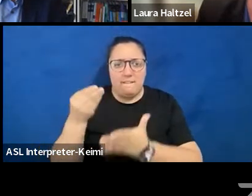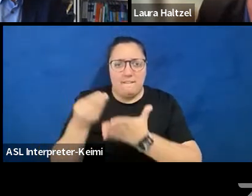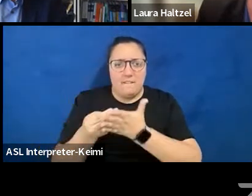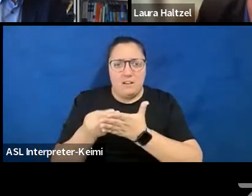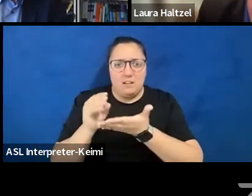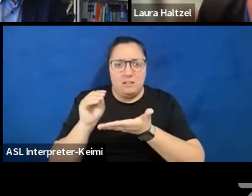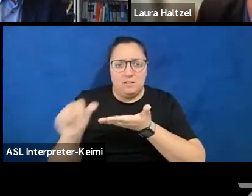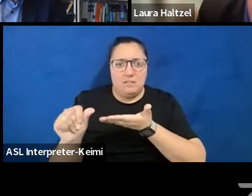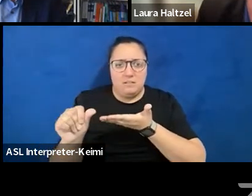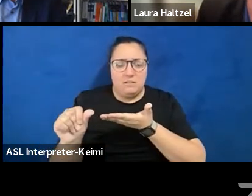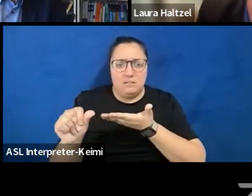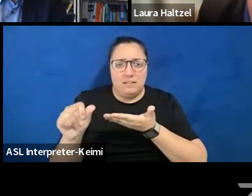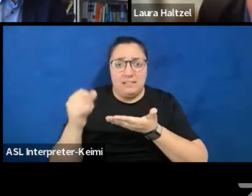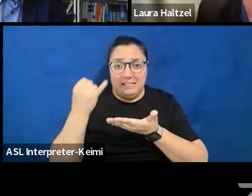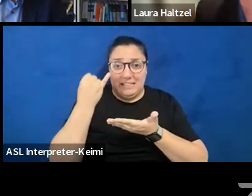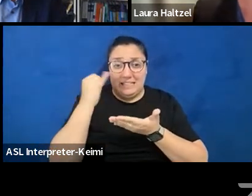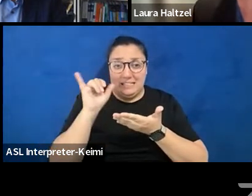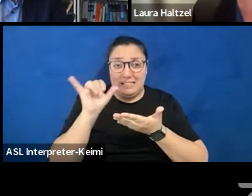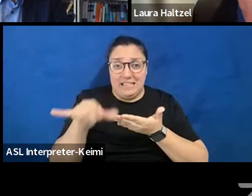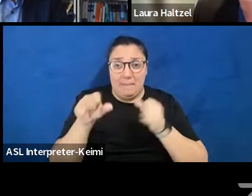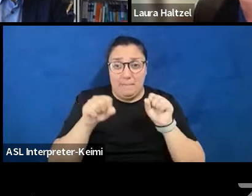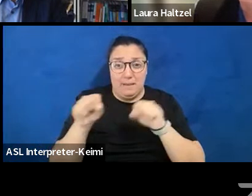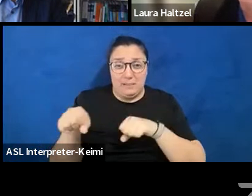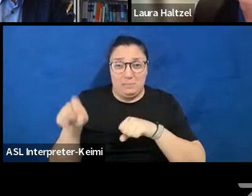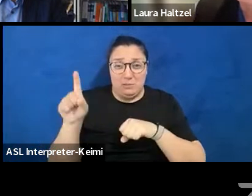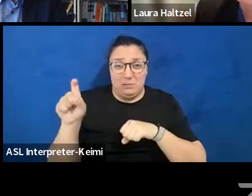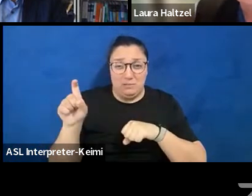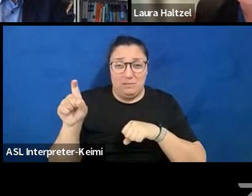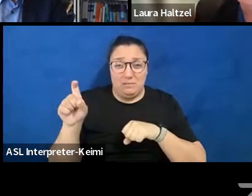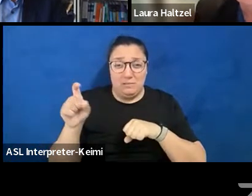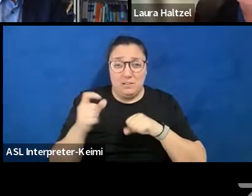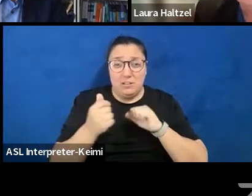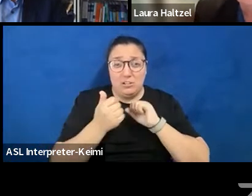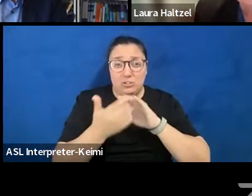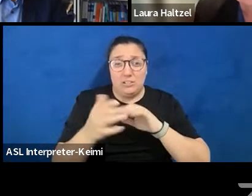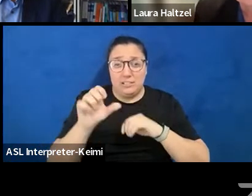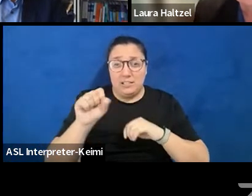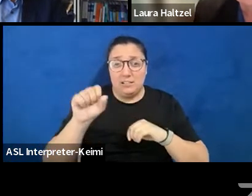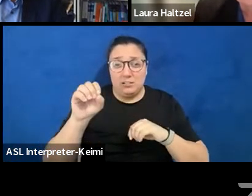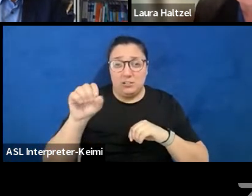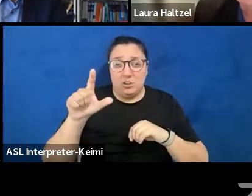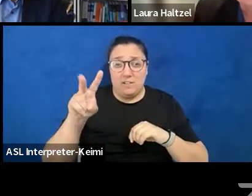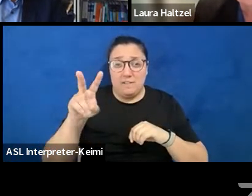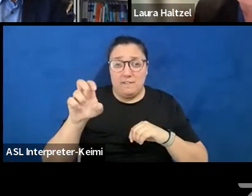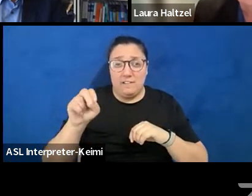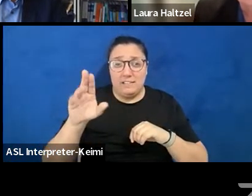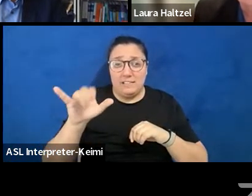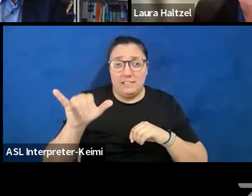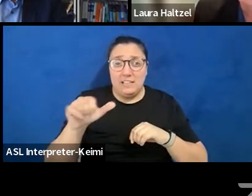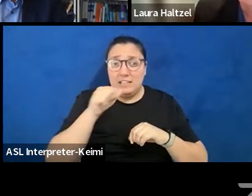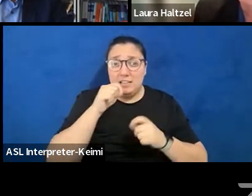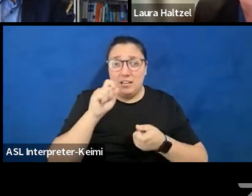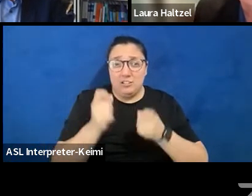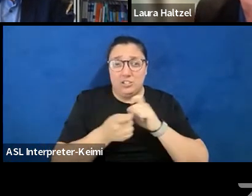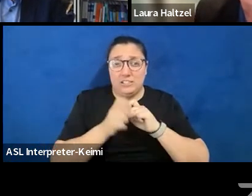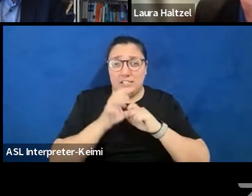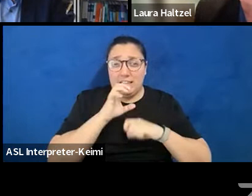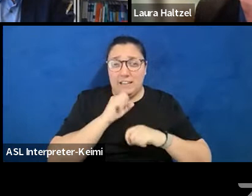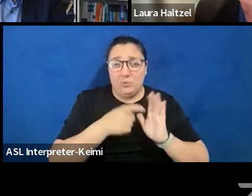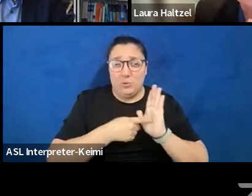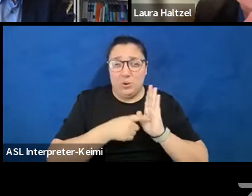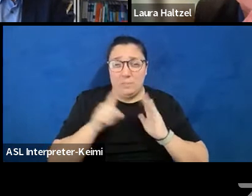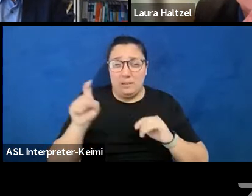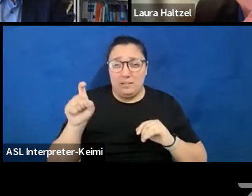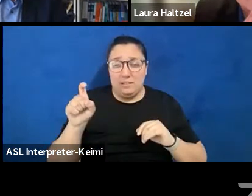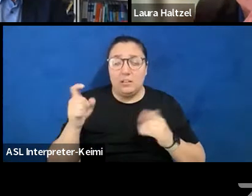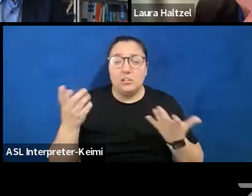Security benefits feasible, addressing solvency without adjusting the age requirement? So I think there are a few